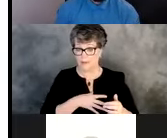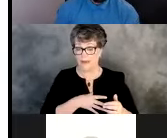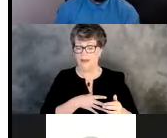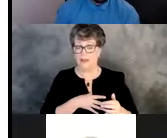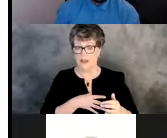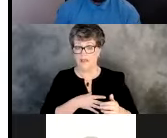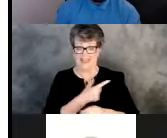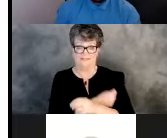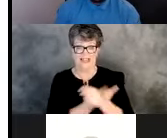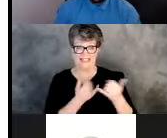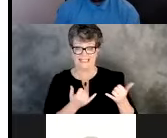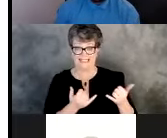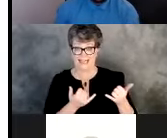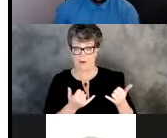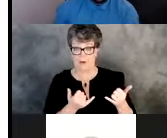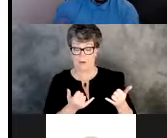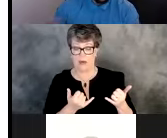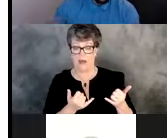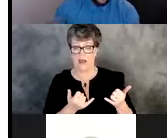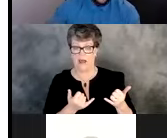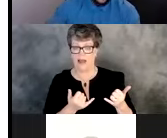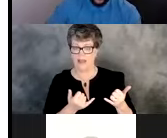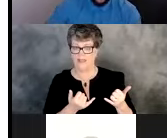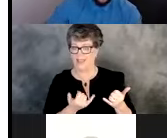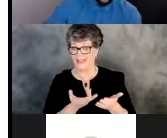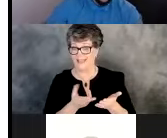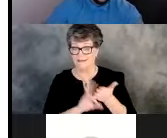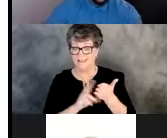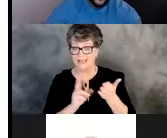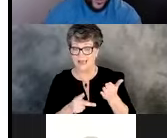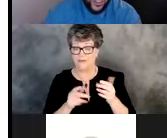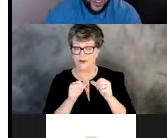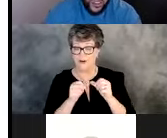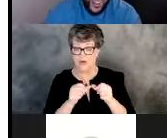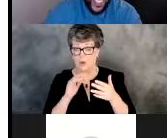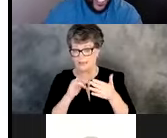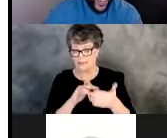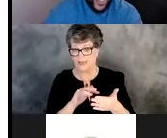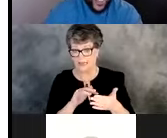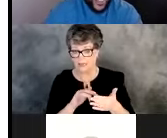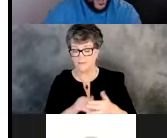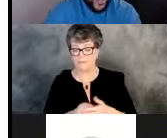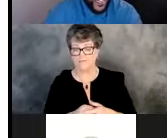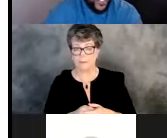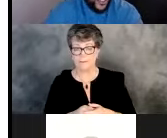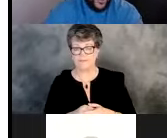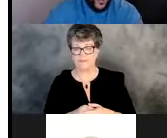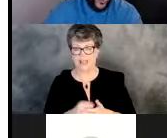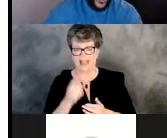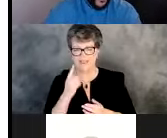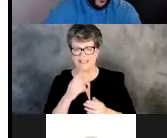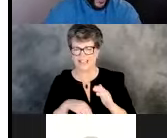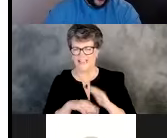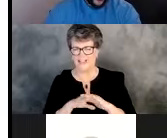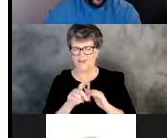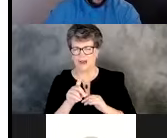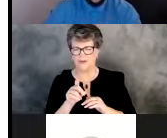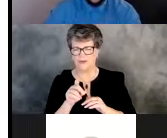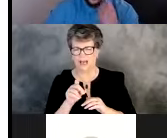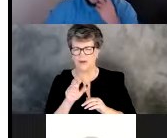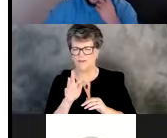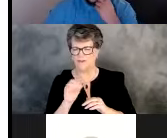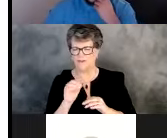now, they can kind of they can basically enroll in an ongoing study. So it looks at, I think it's up to like 140 something